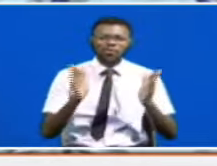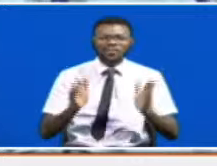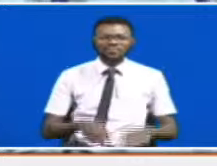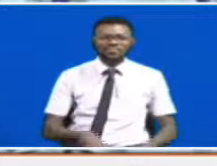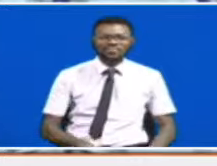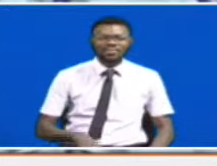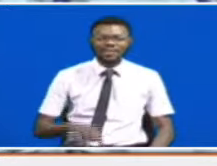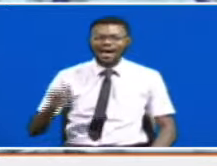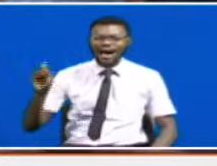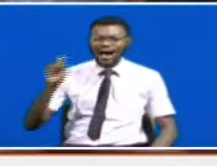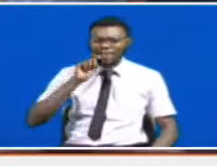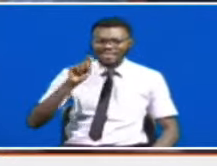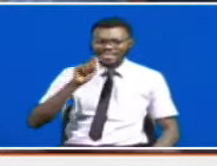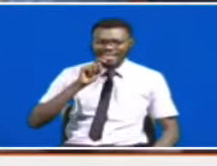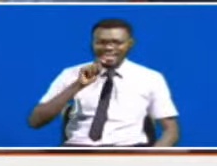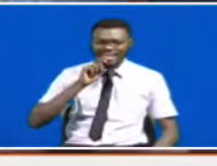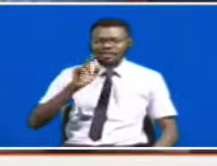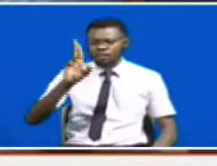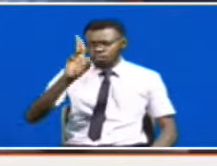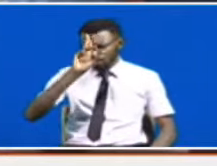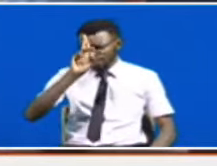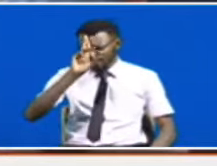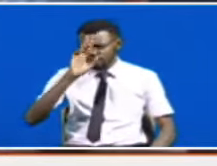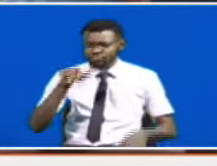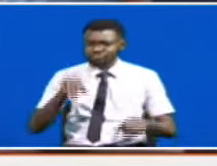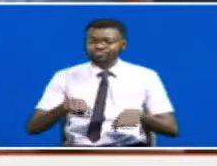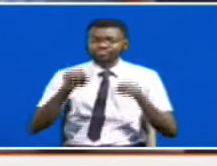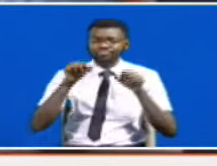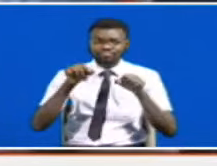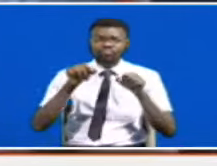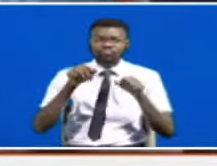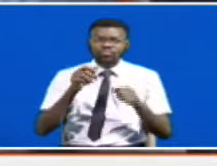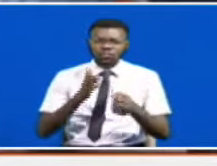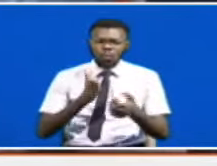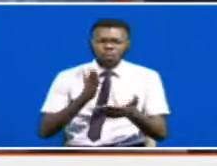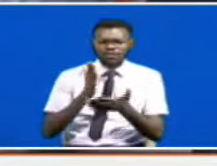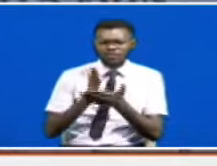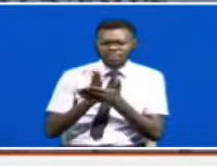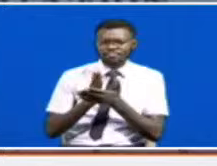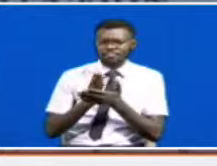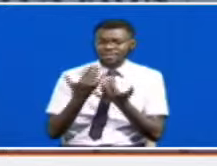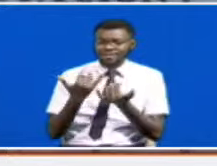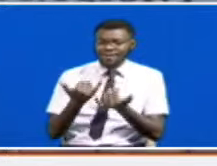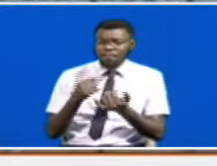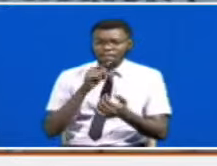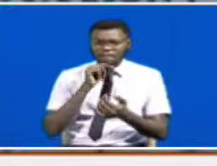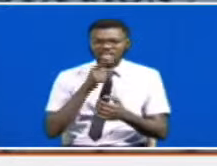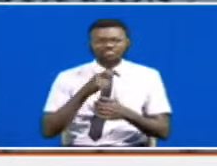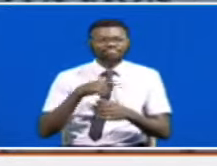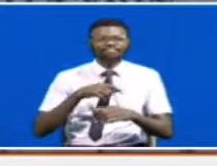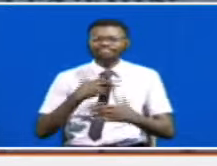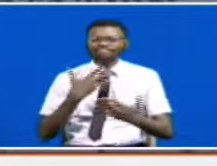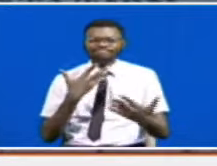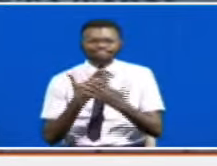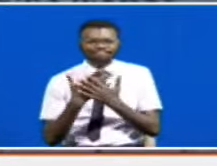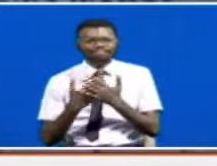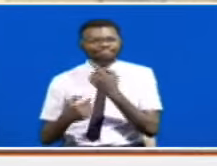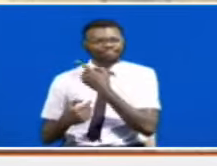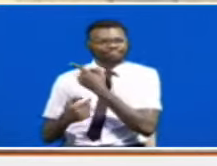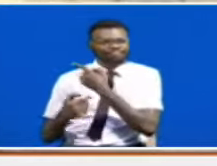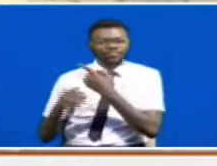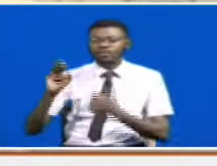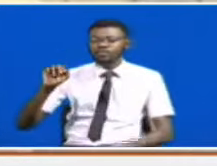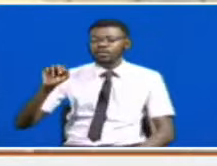Kabete police commander, while confirming the incident, said the suspect was being held at Muguga police station while the victims are